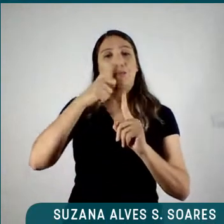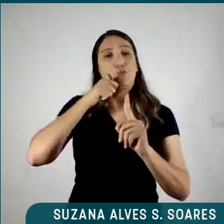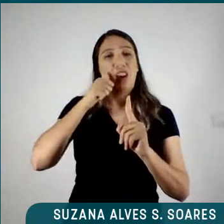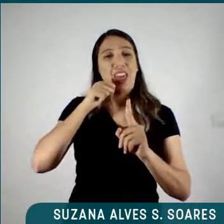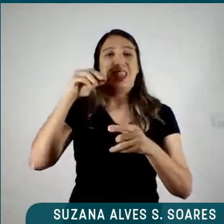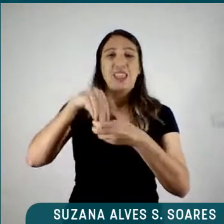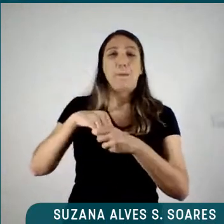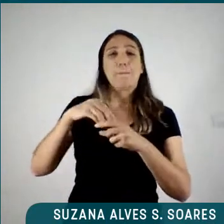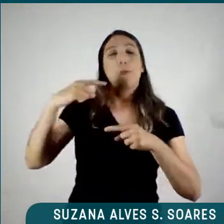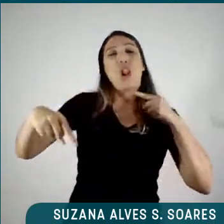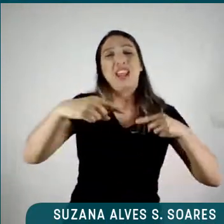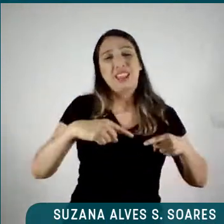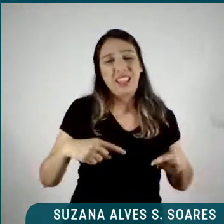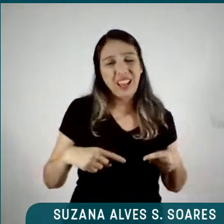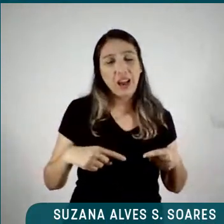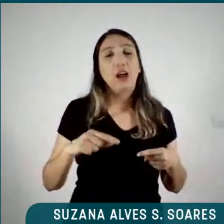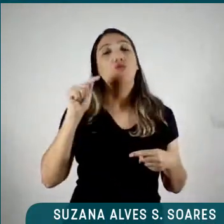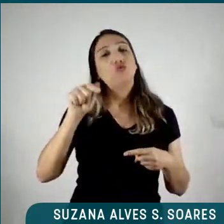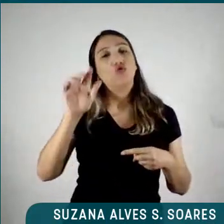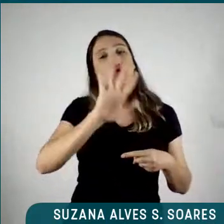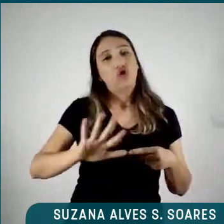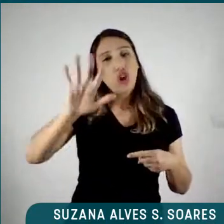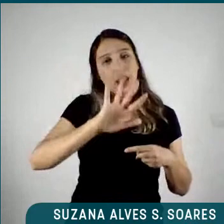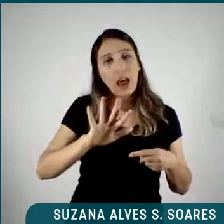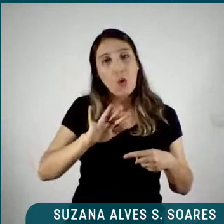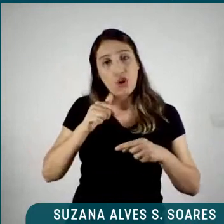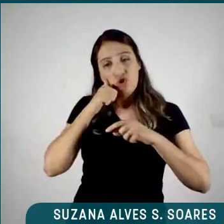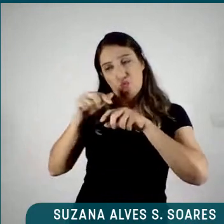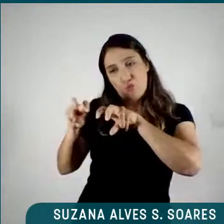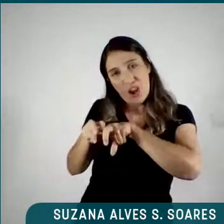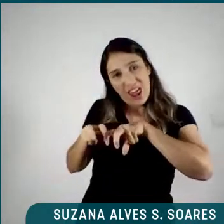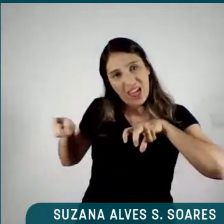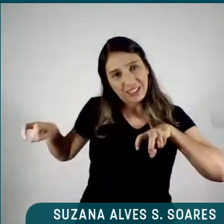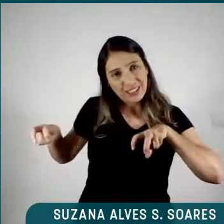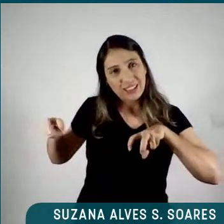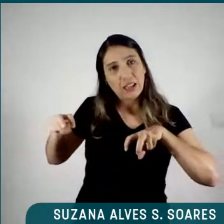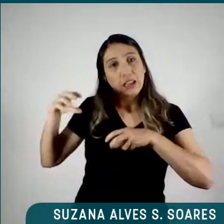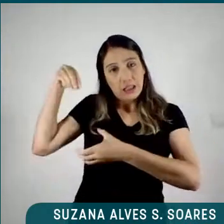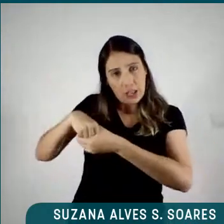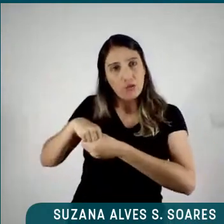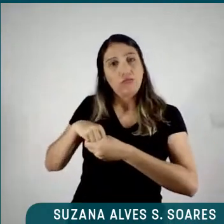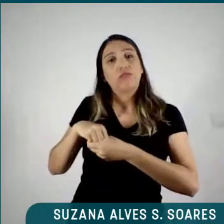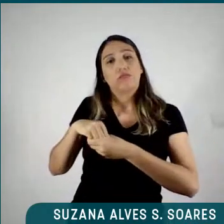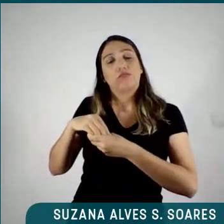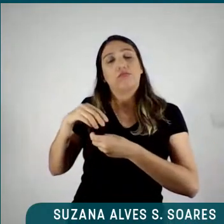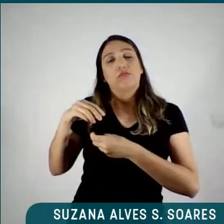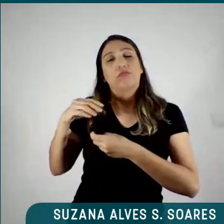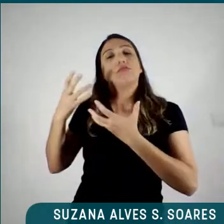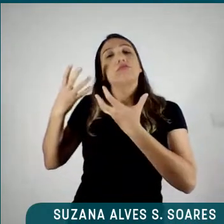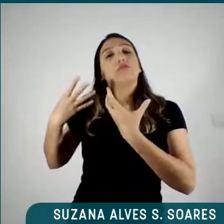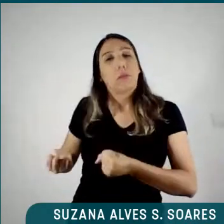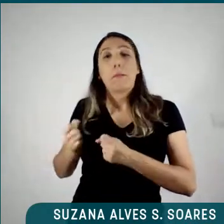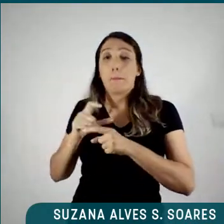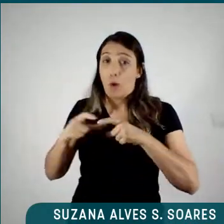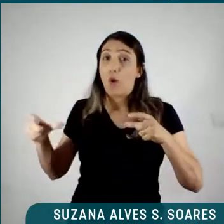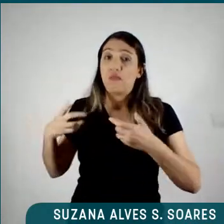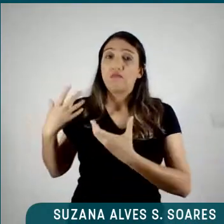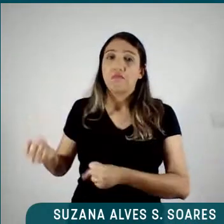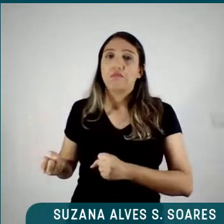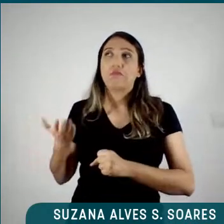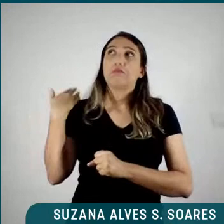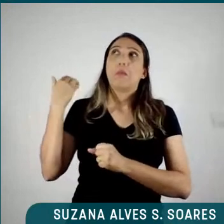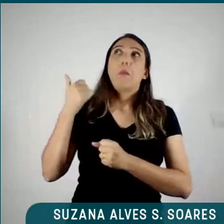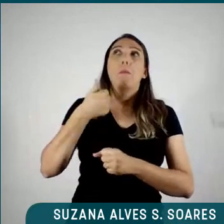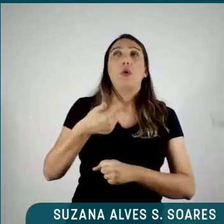So this idea of more women in politics is supported by